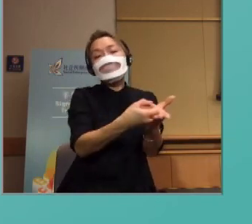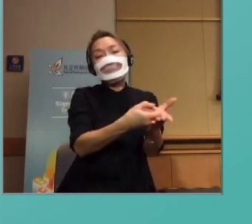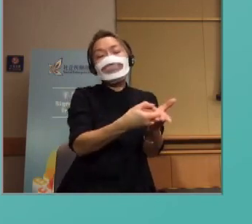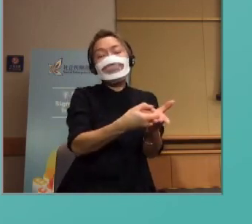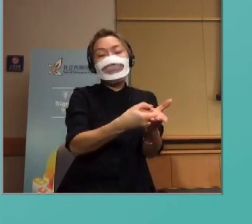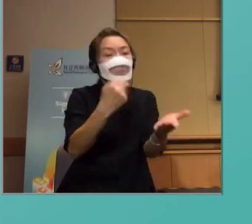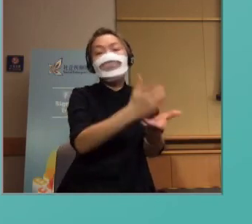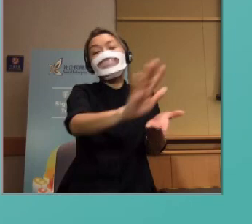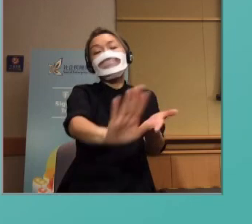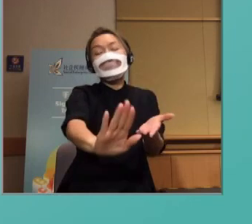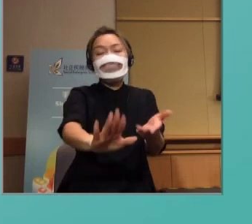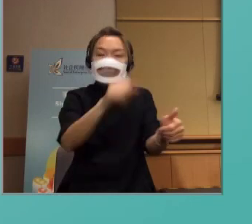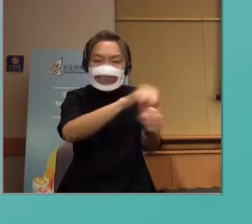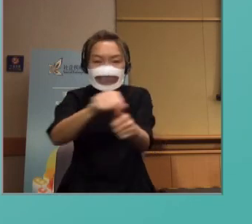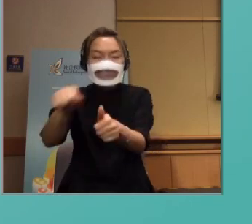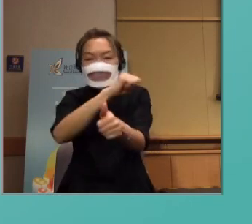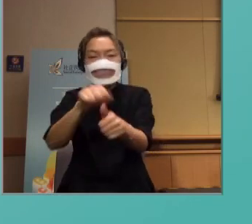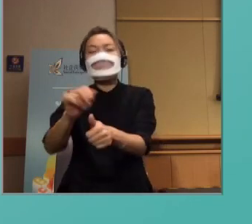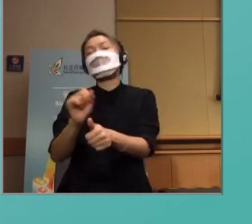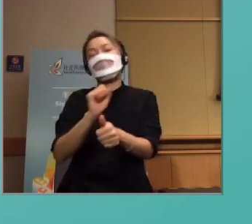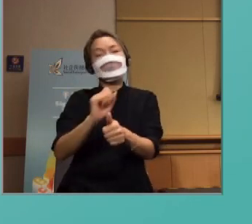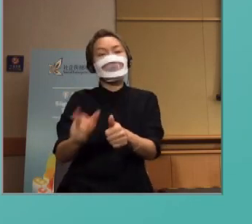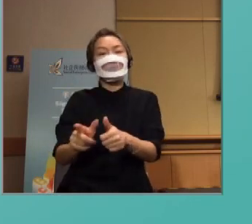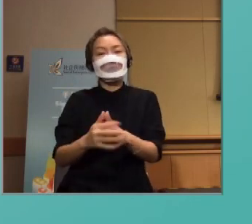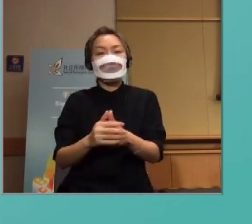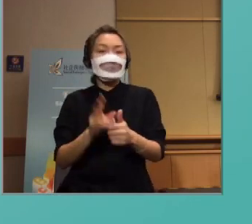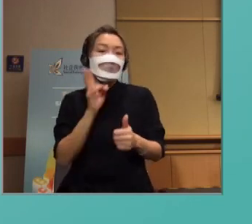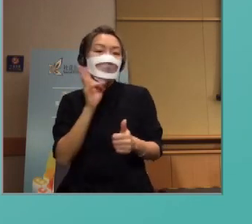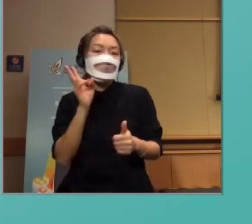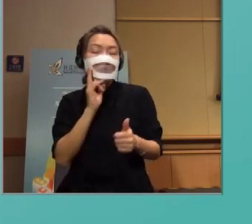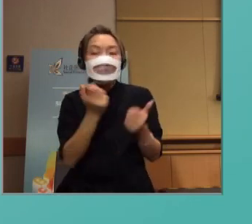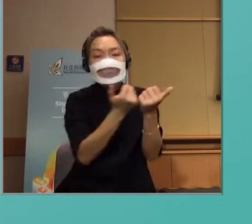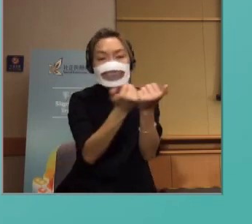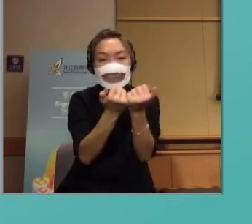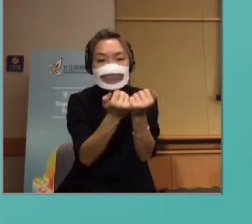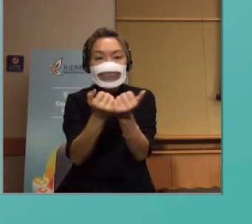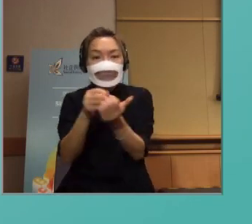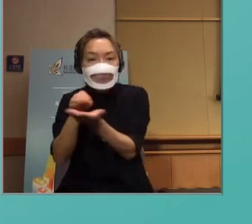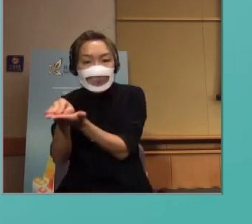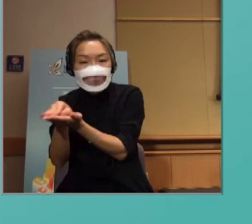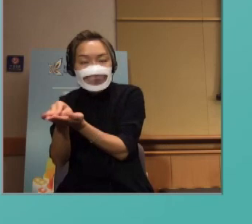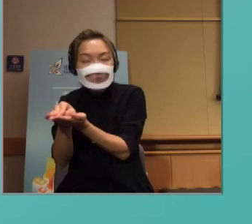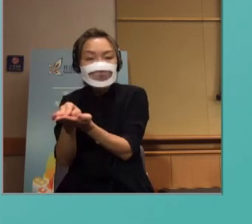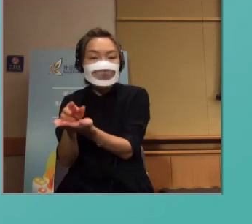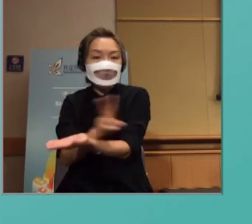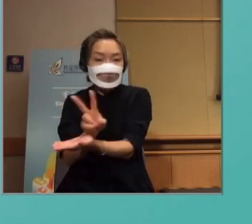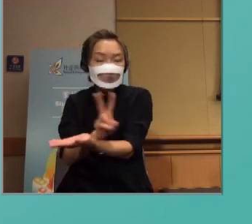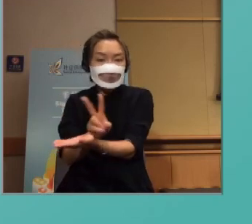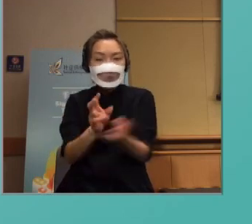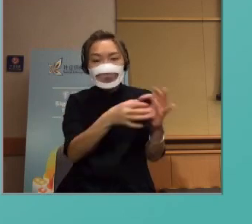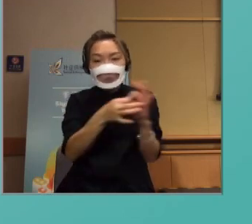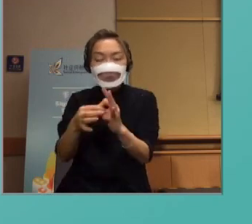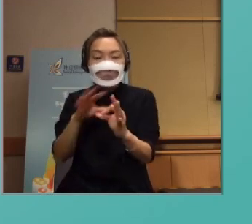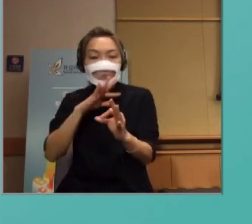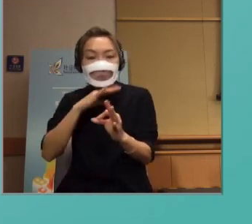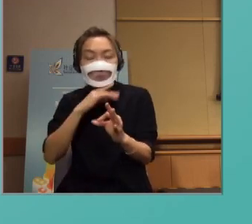the cockroaches and the rats that will exist in your brand new house for the first year or two. They